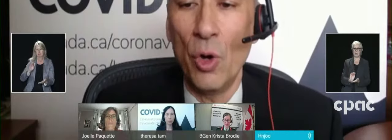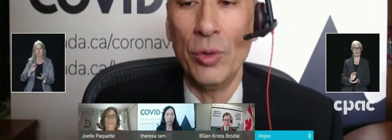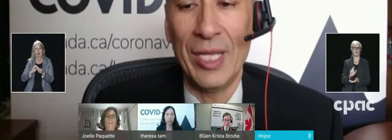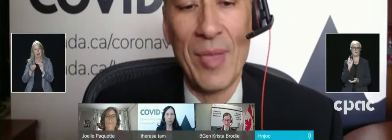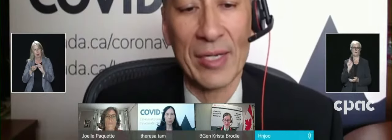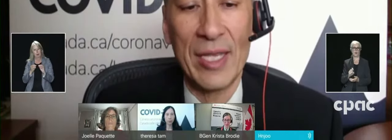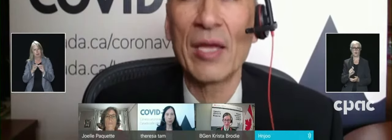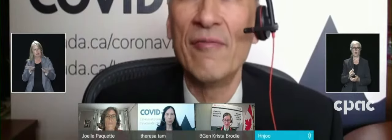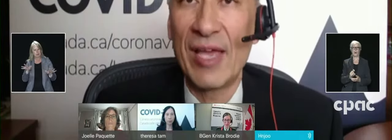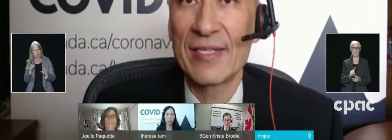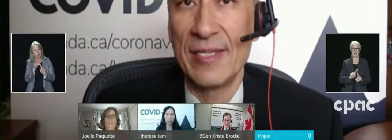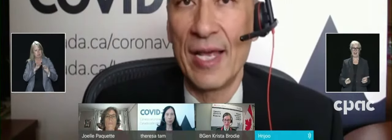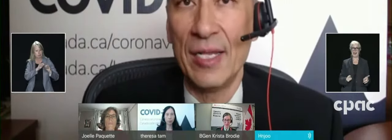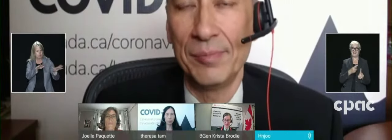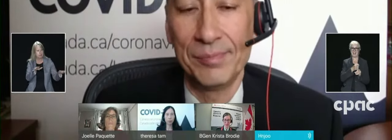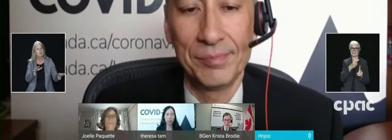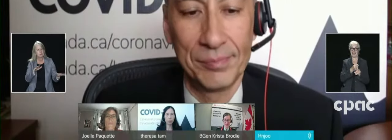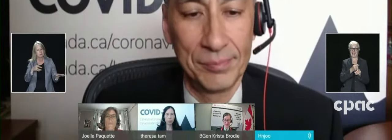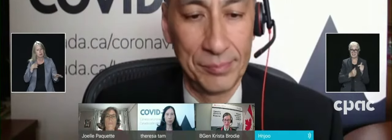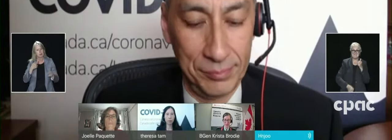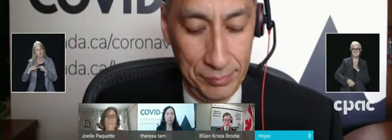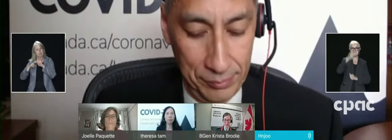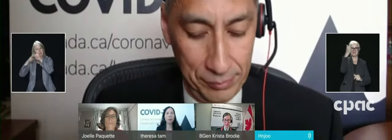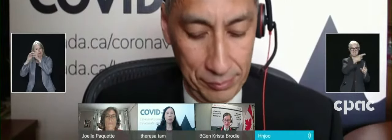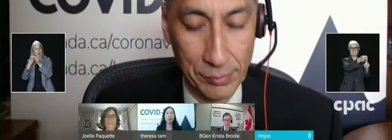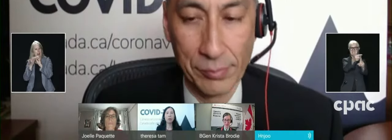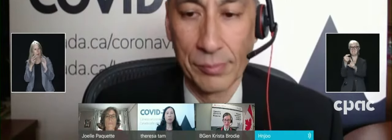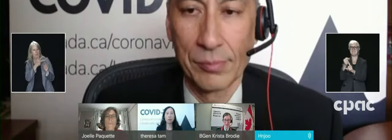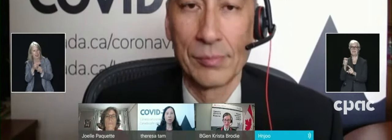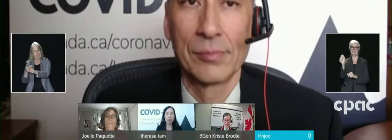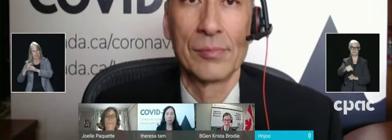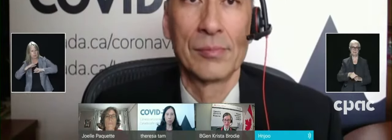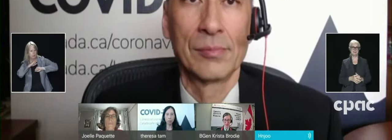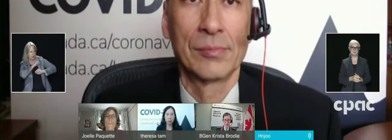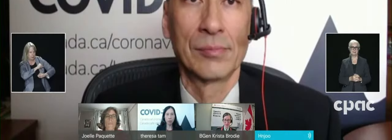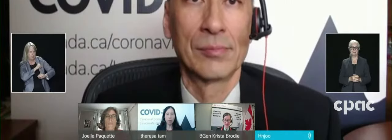élevons haute la barrière vaccinale.